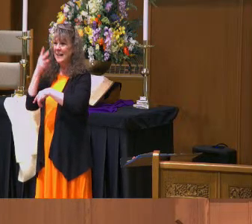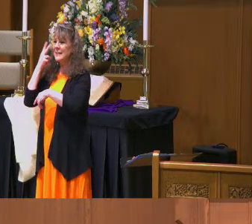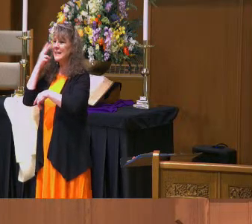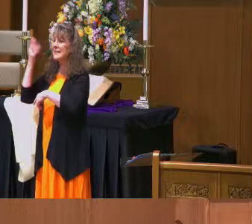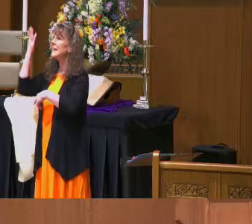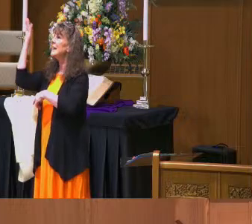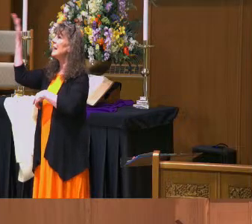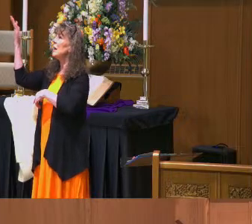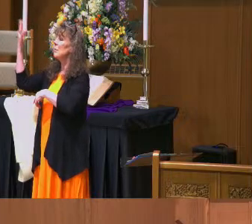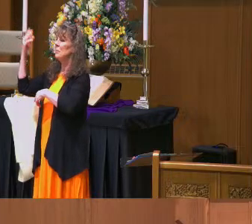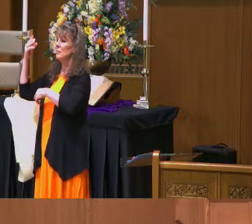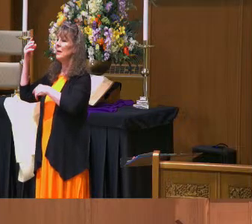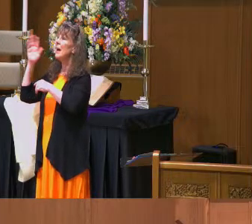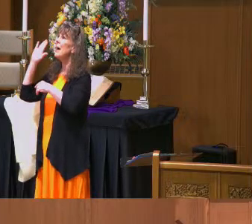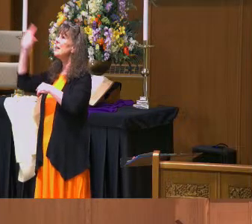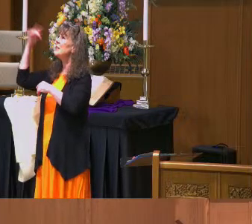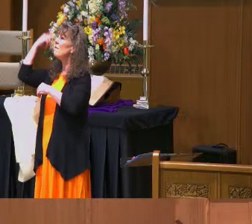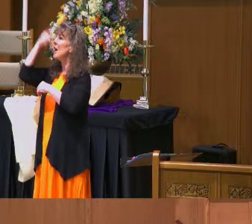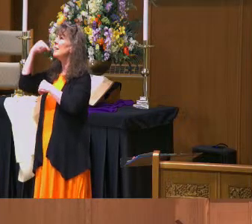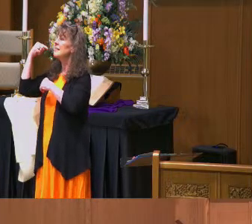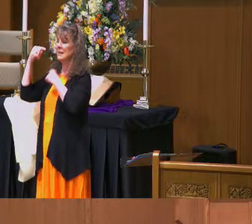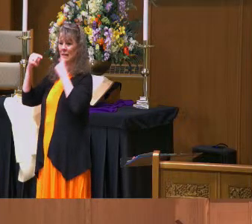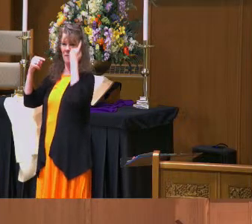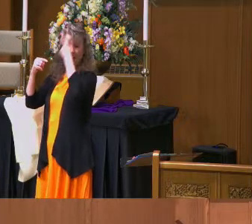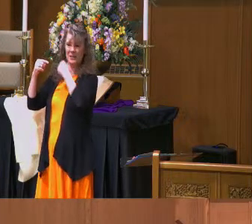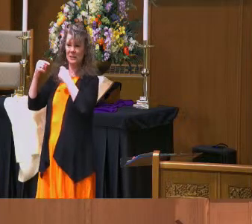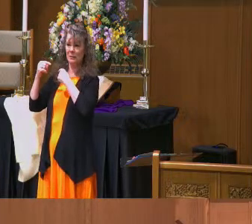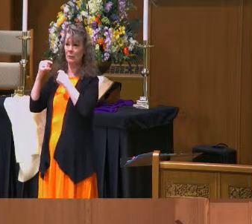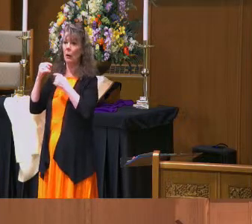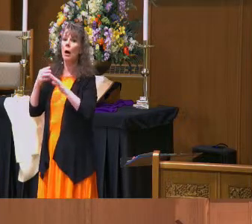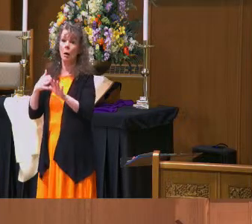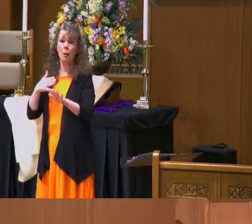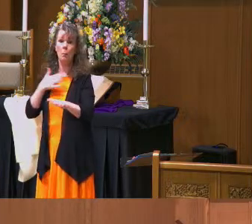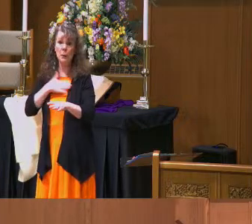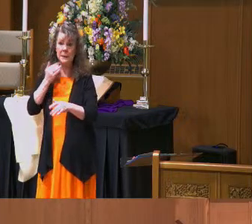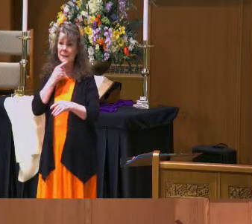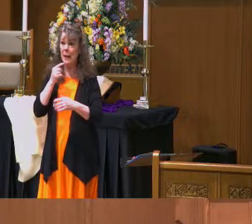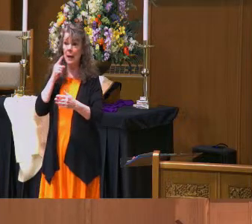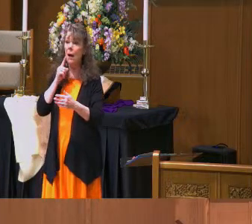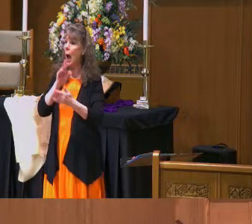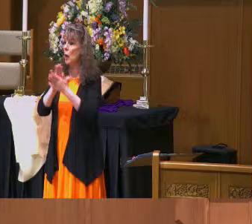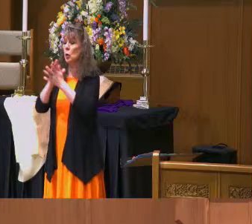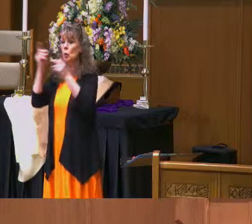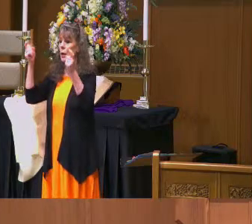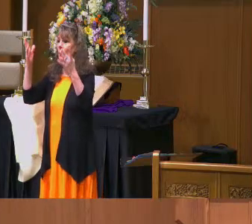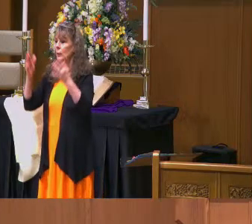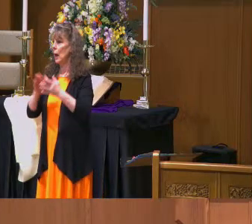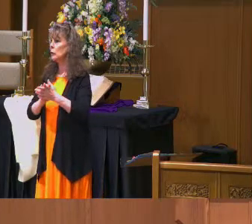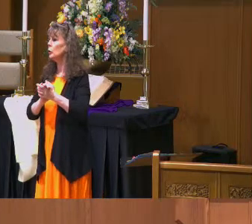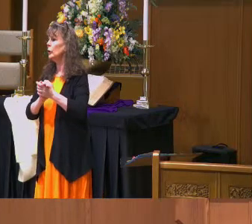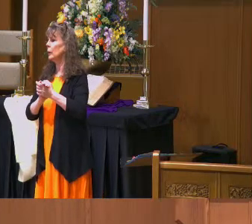him face to face. If I can't get a hallelujah out of that, I don't know what can.